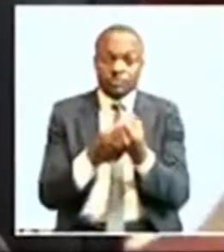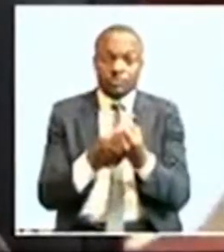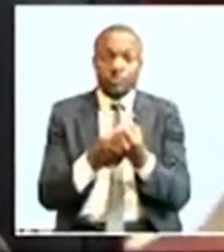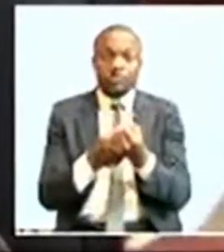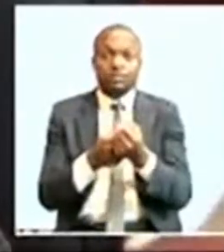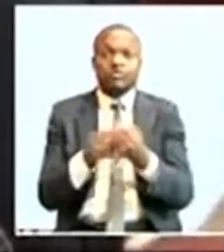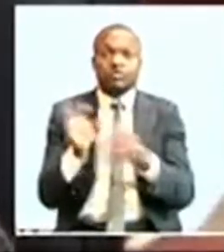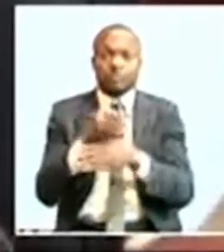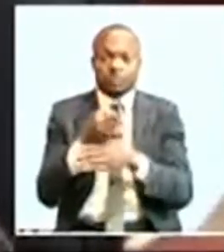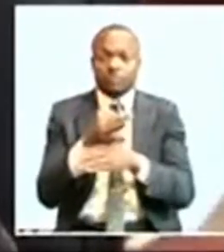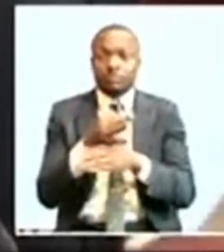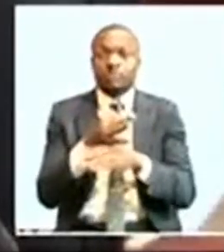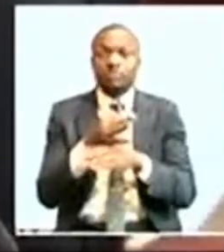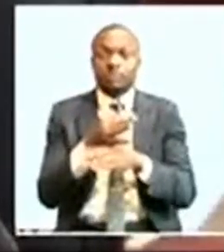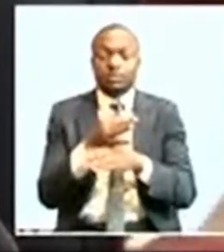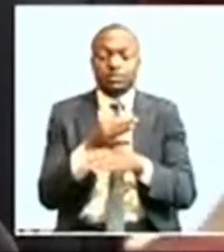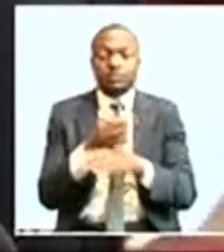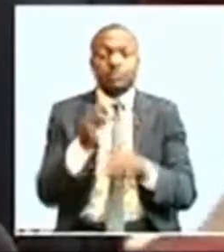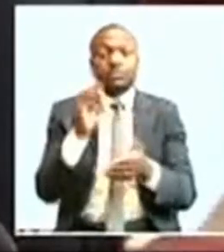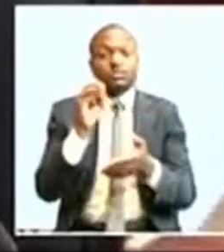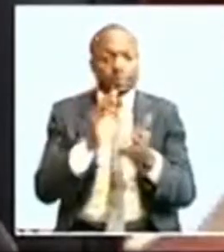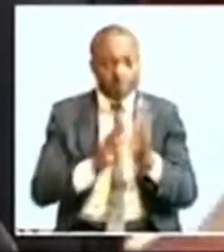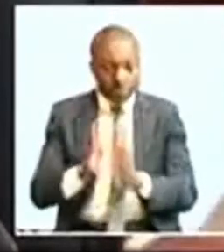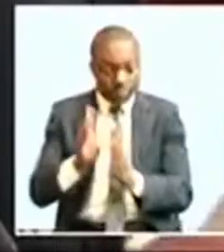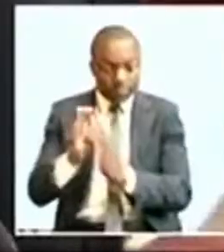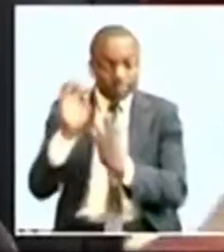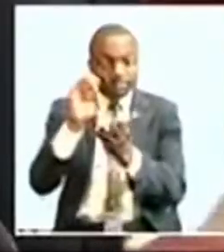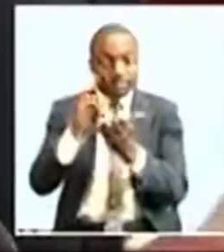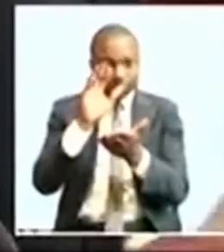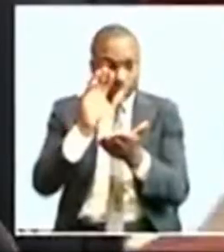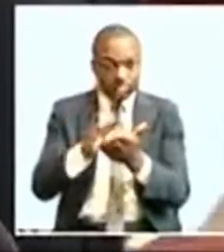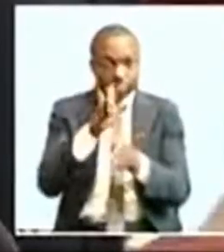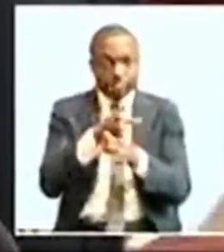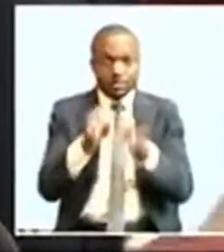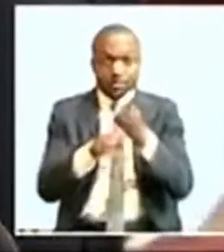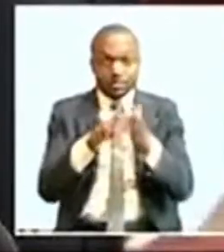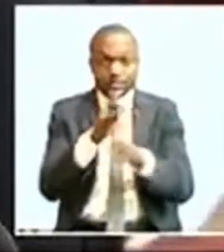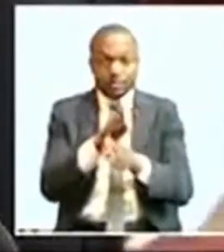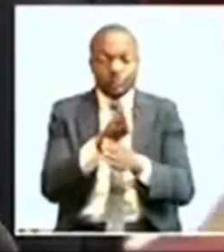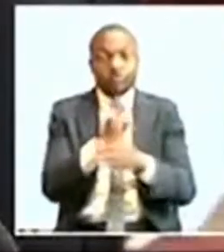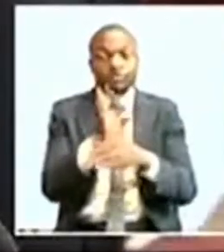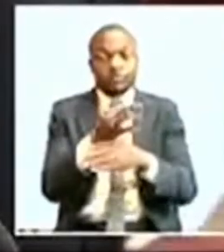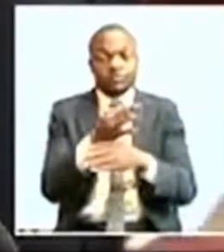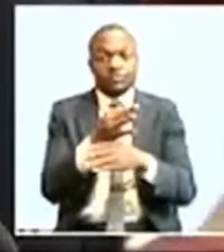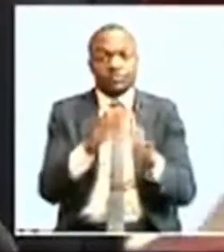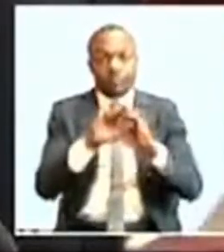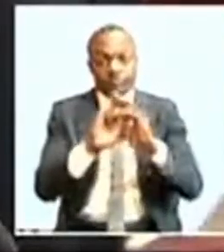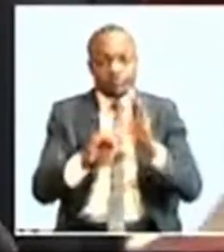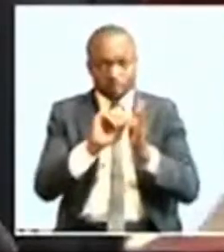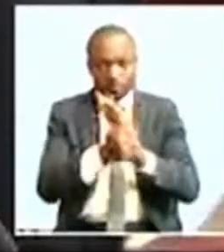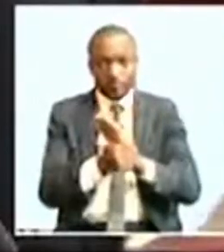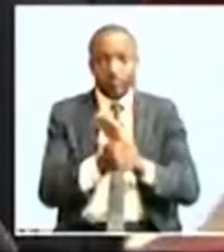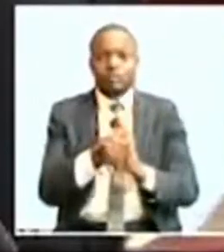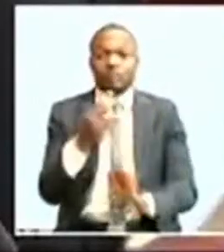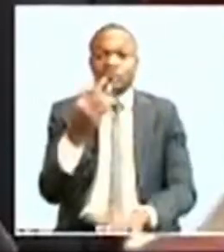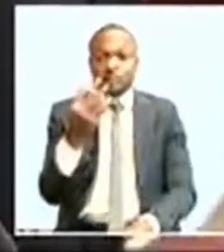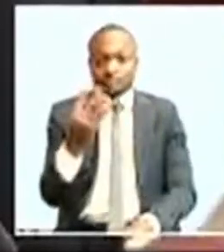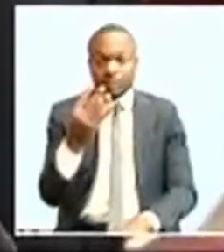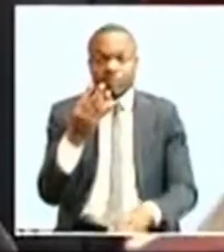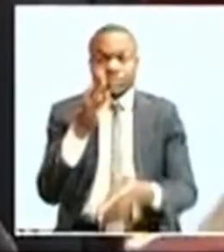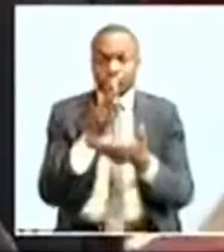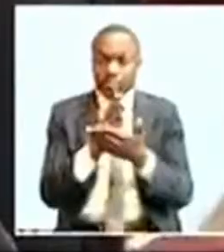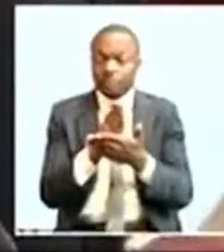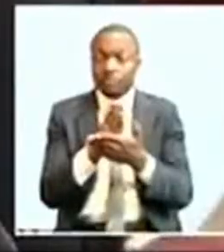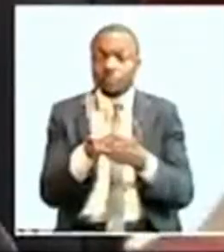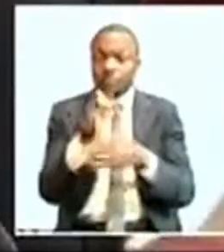overfished stocks unless measures are put in place to rebuild the stock under Article 4. It prohibits subsidies for fishing outside